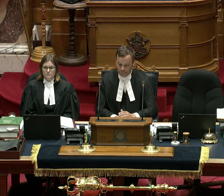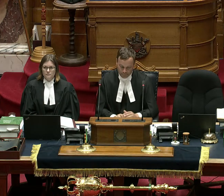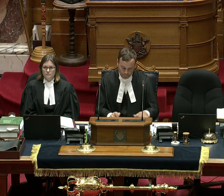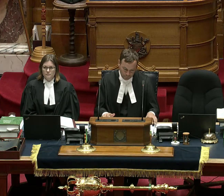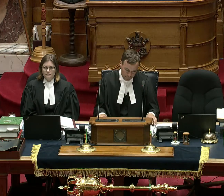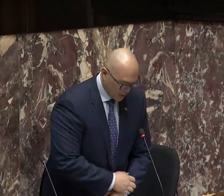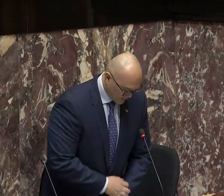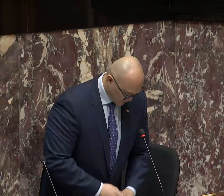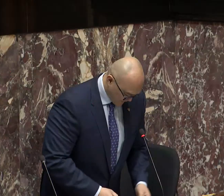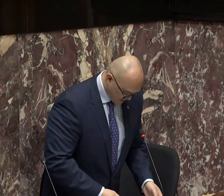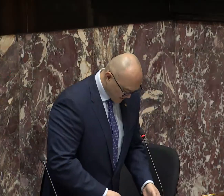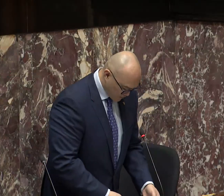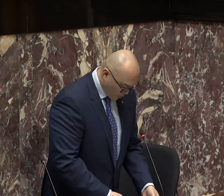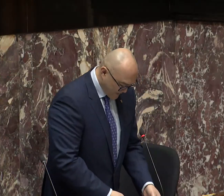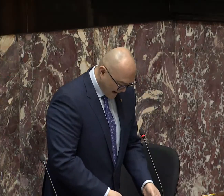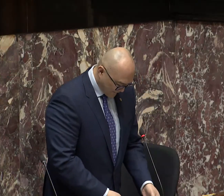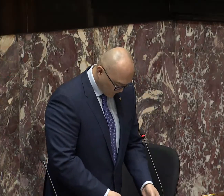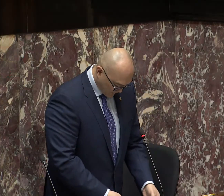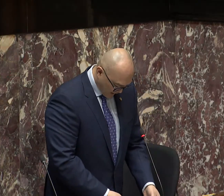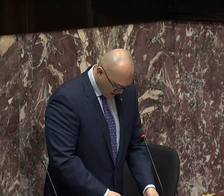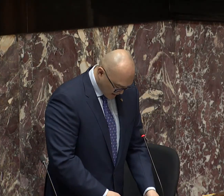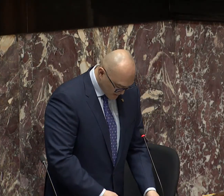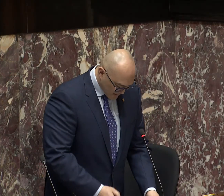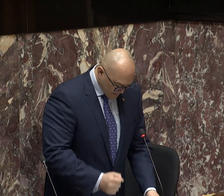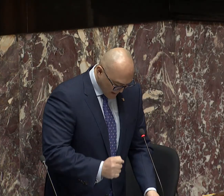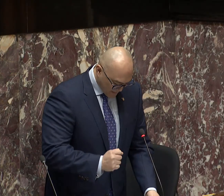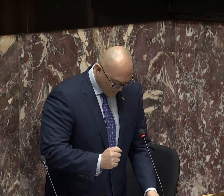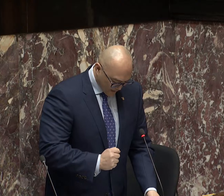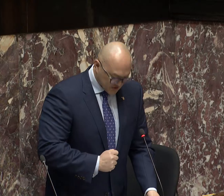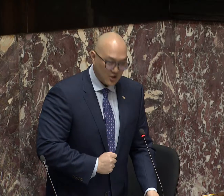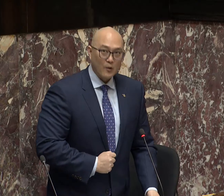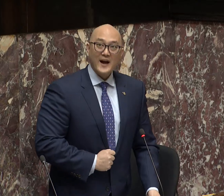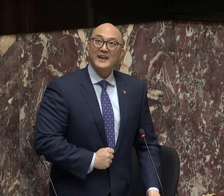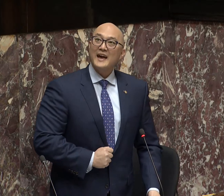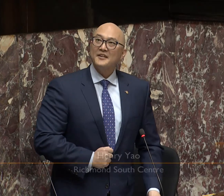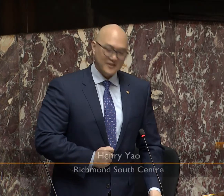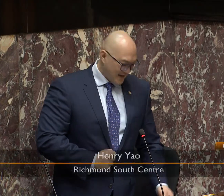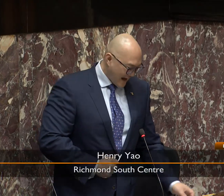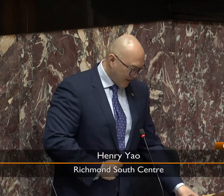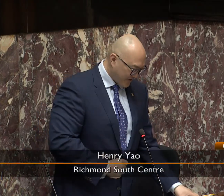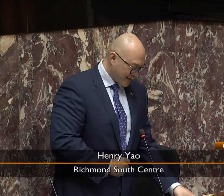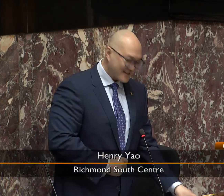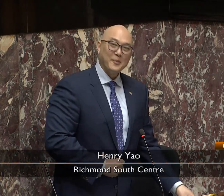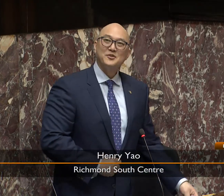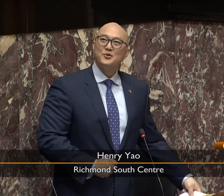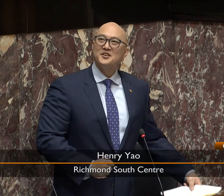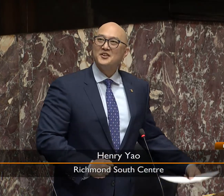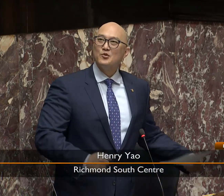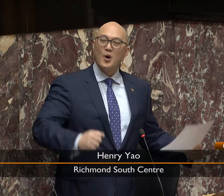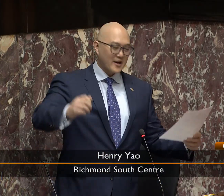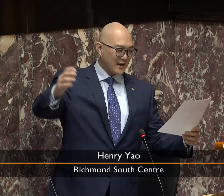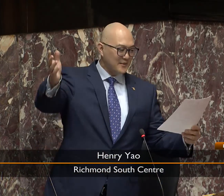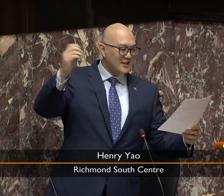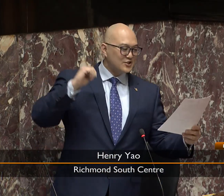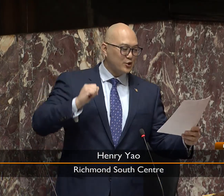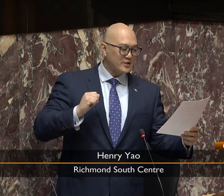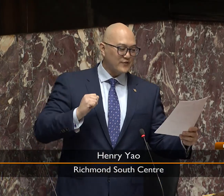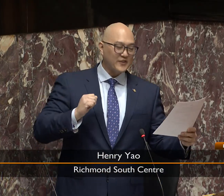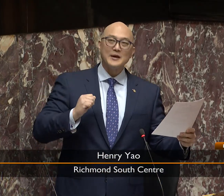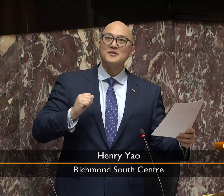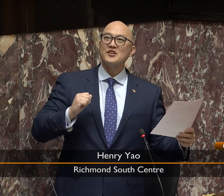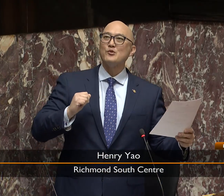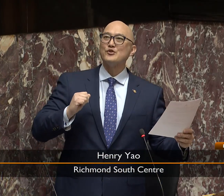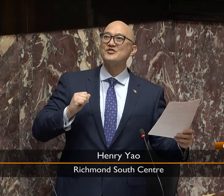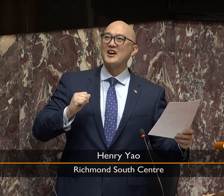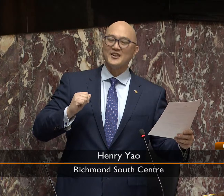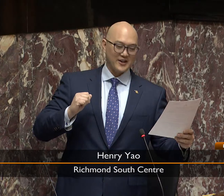you, Honourable Speaker. On behalf of the member from Chilliwack, Kent, I will take this opportunity to welcome students